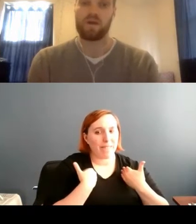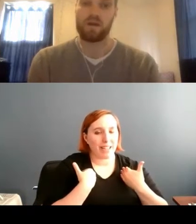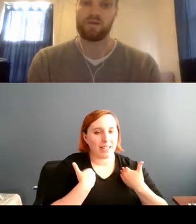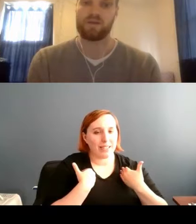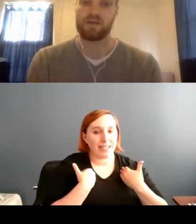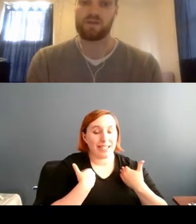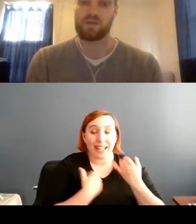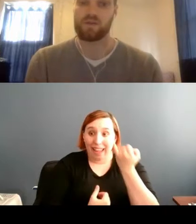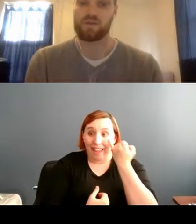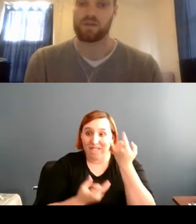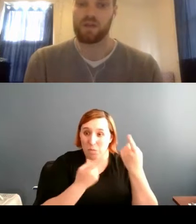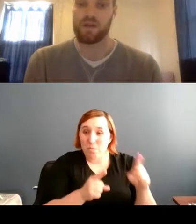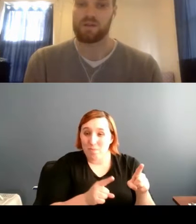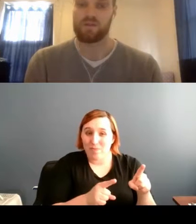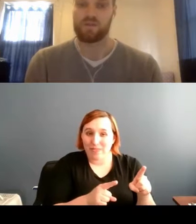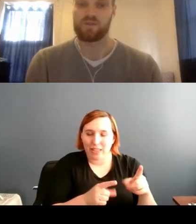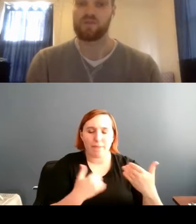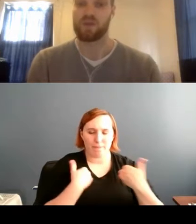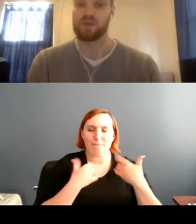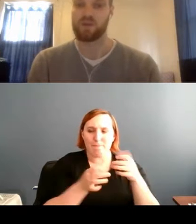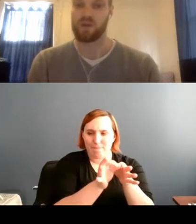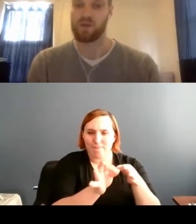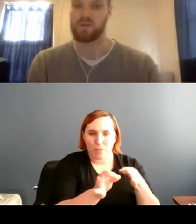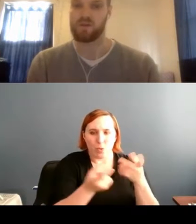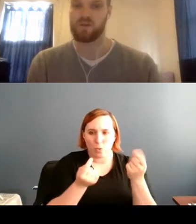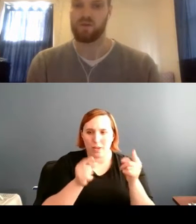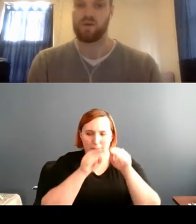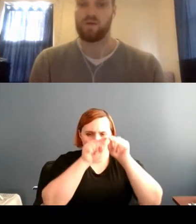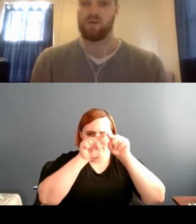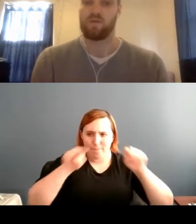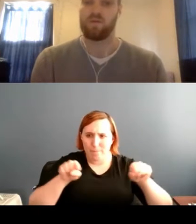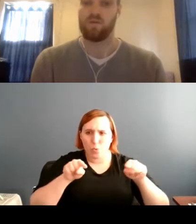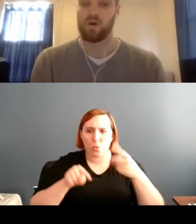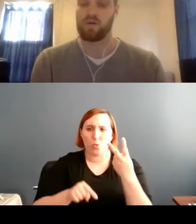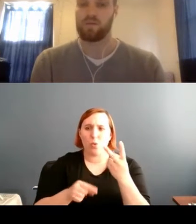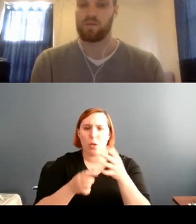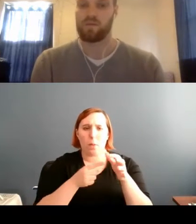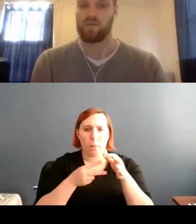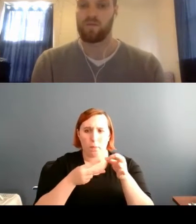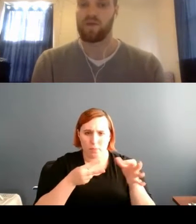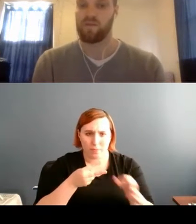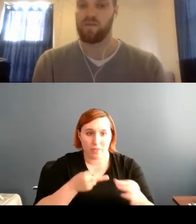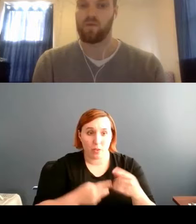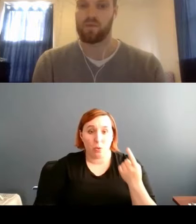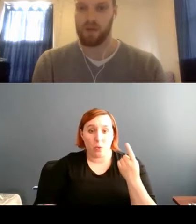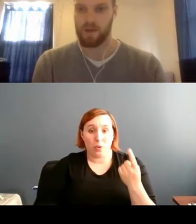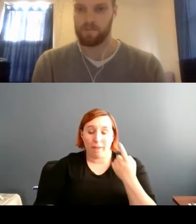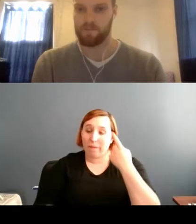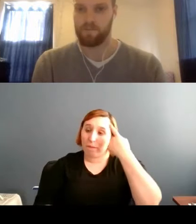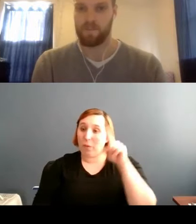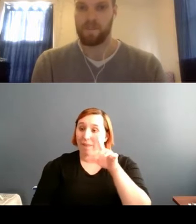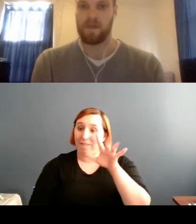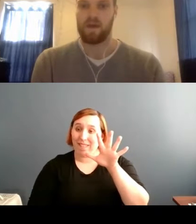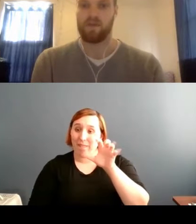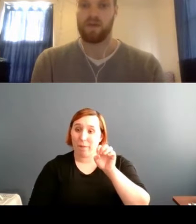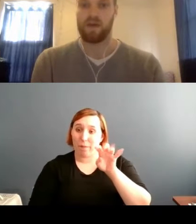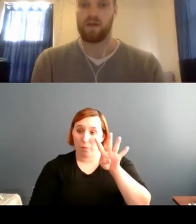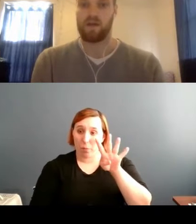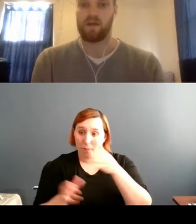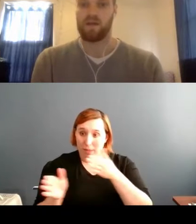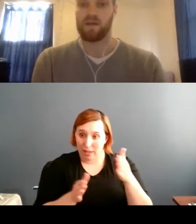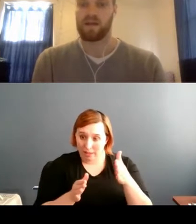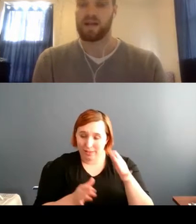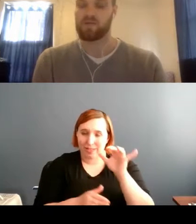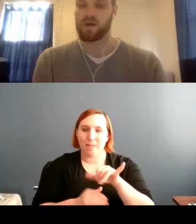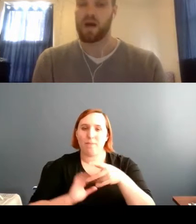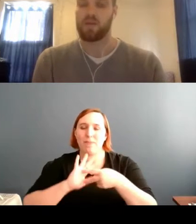there is testing that shows delays, there's two routes we can go to. The one for the 504 plan is that